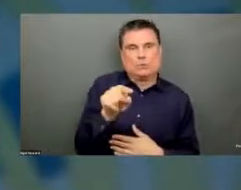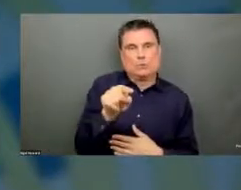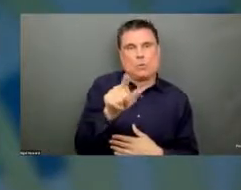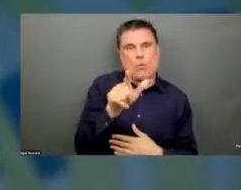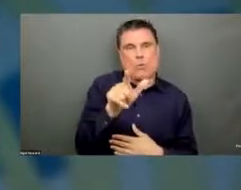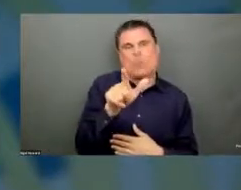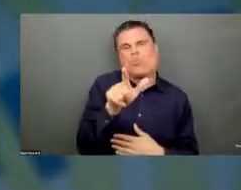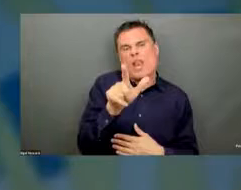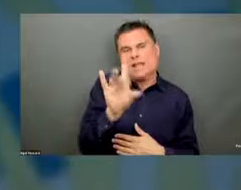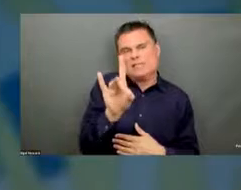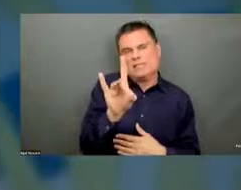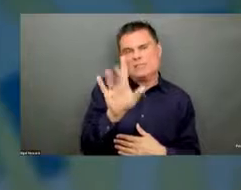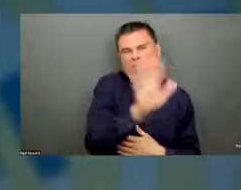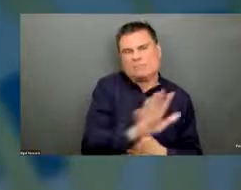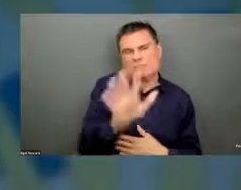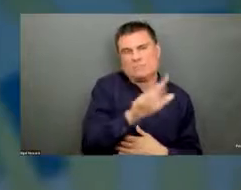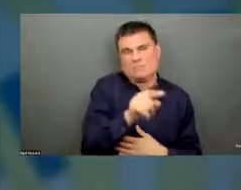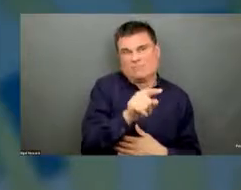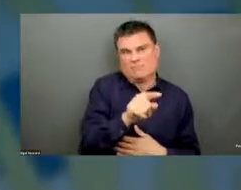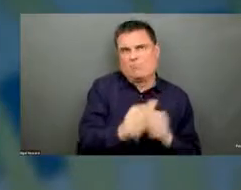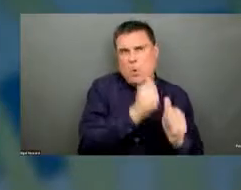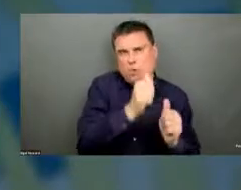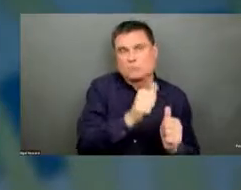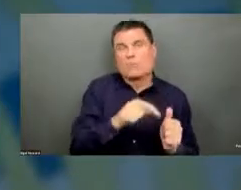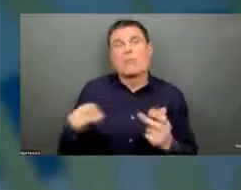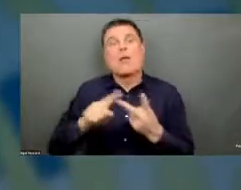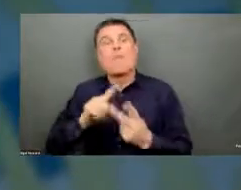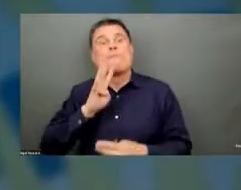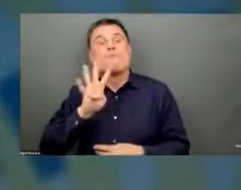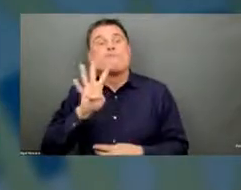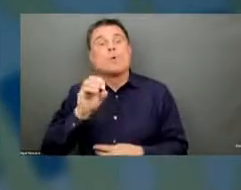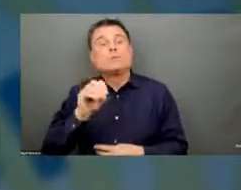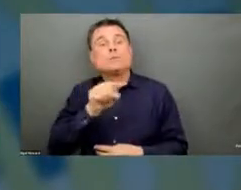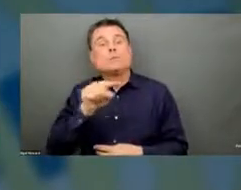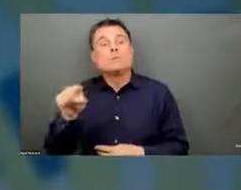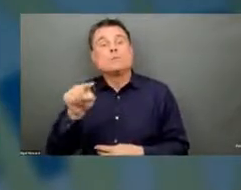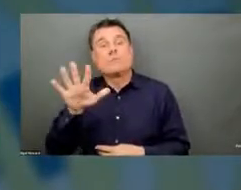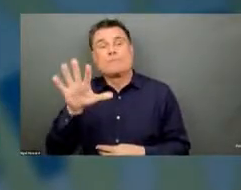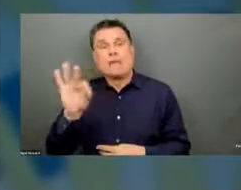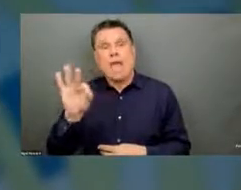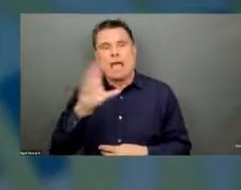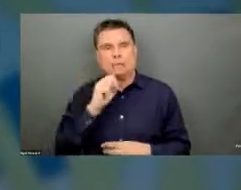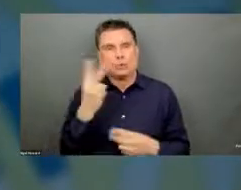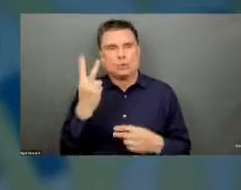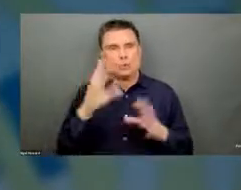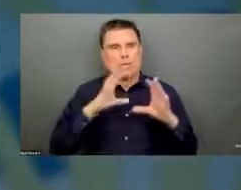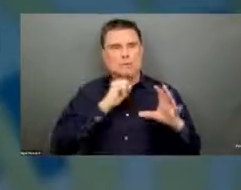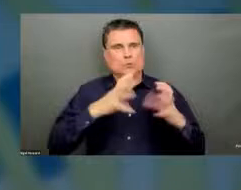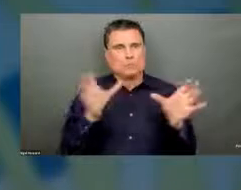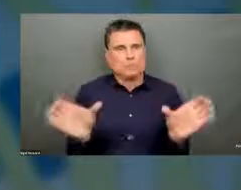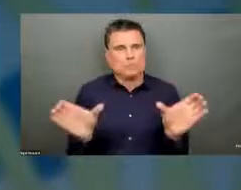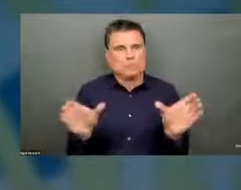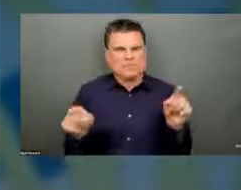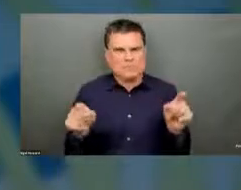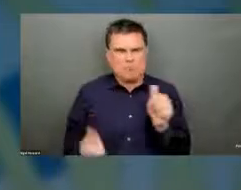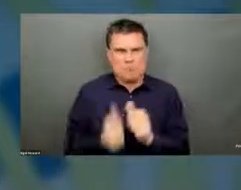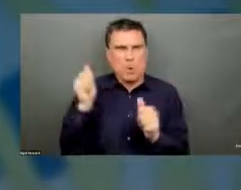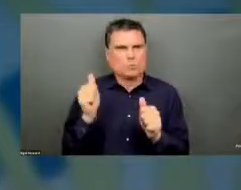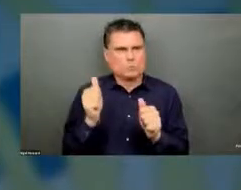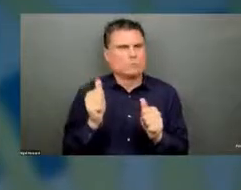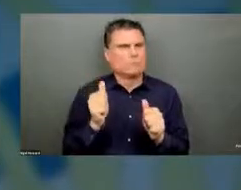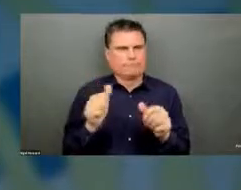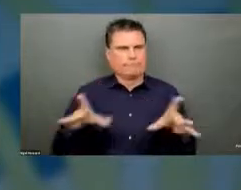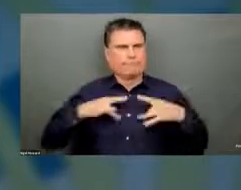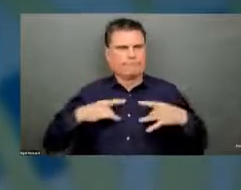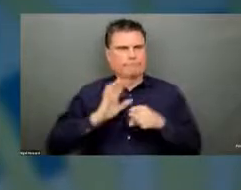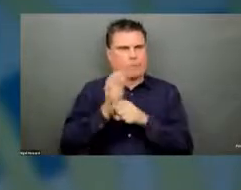from 40 to 59. So those are the two curves at the top. There are two scenarios where we're